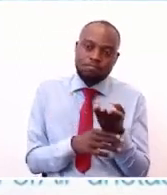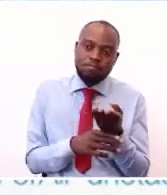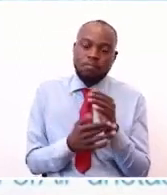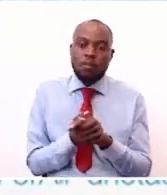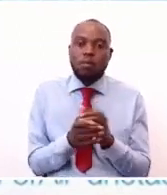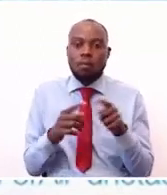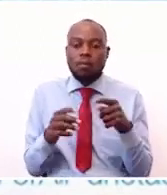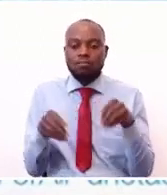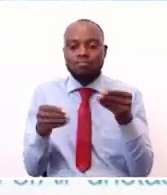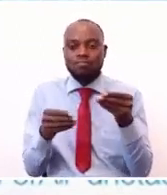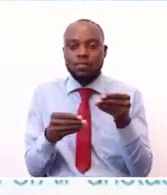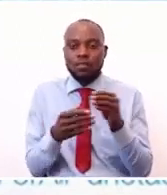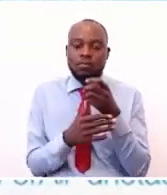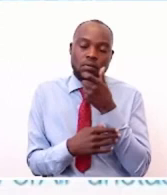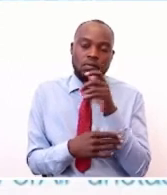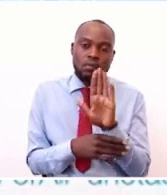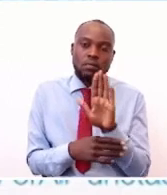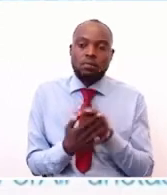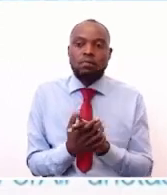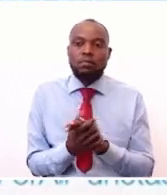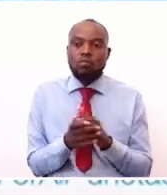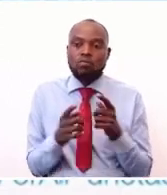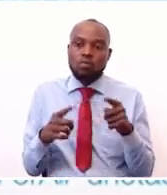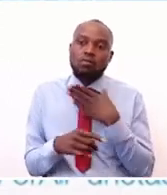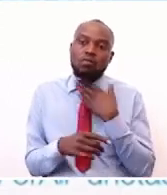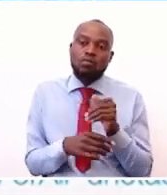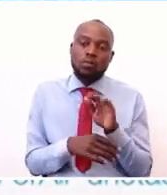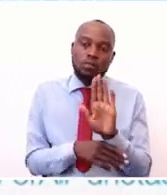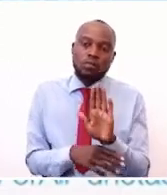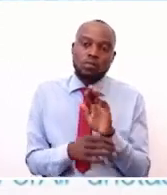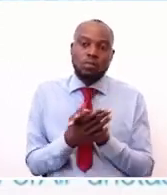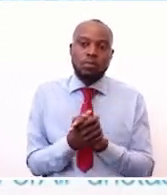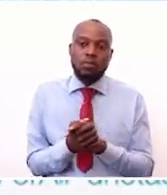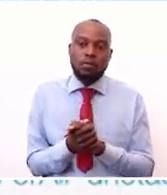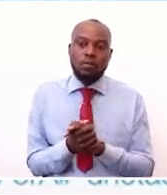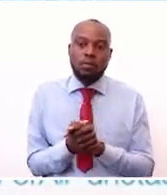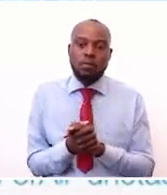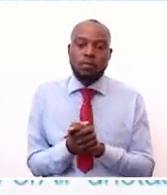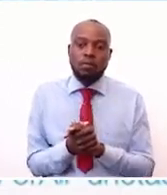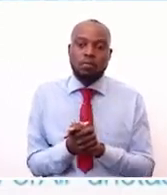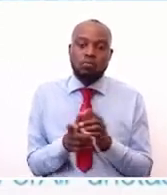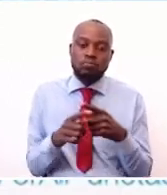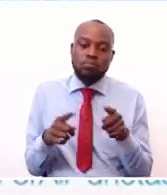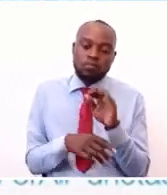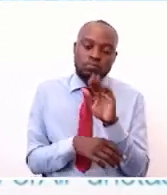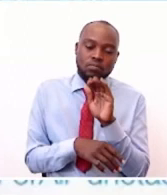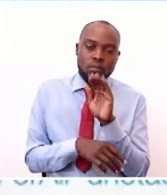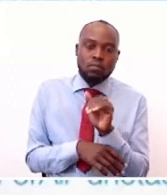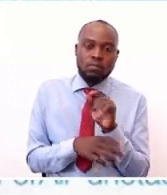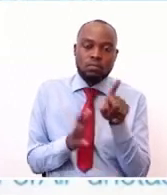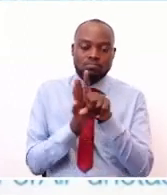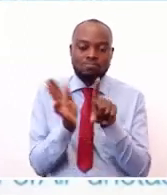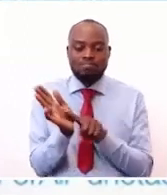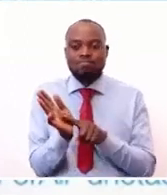debt. And it might be debt at a low interest, but it's still debt. And of course, they also attract policy